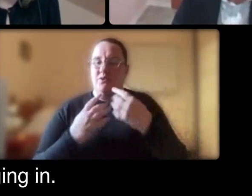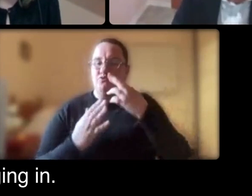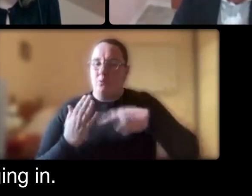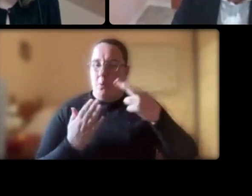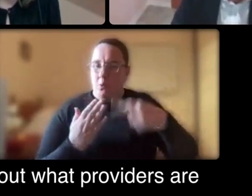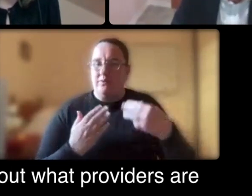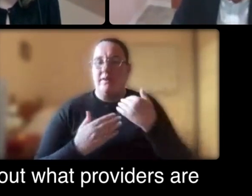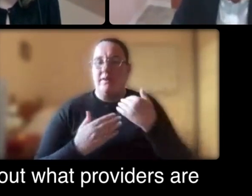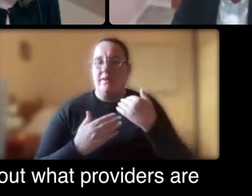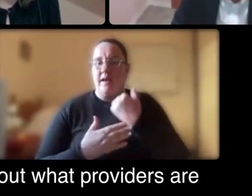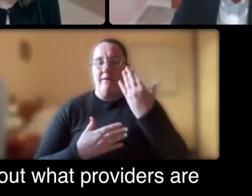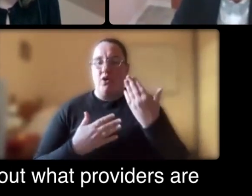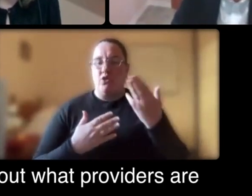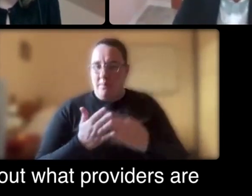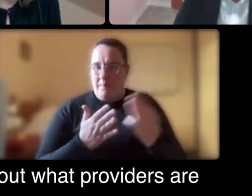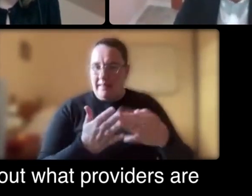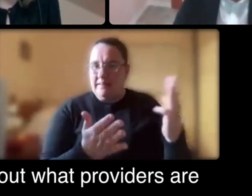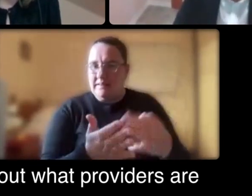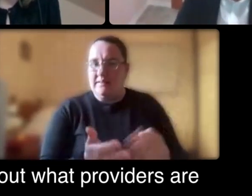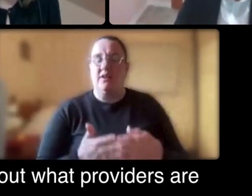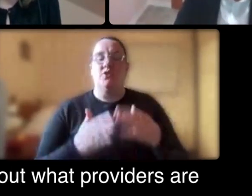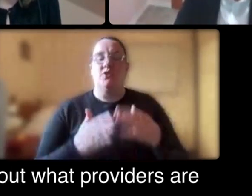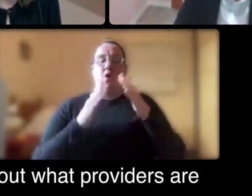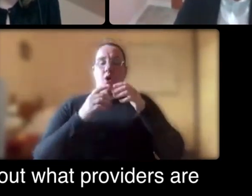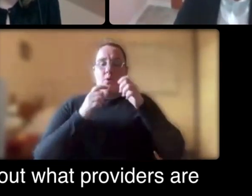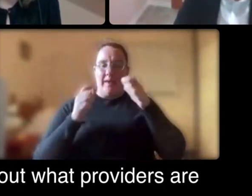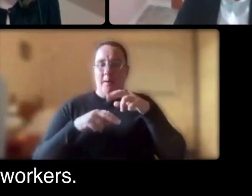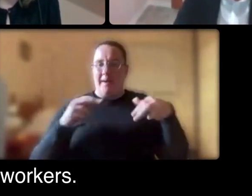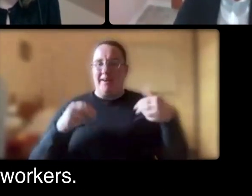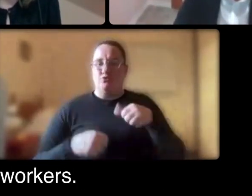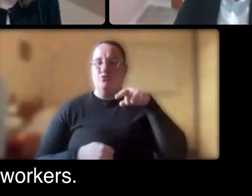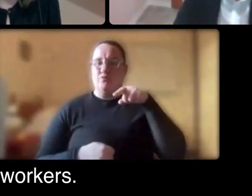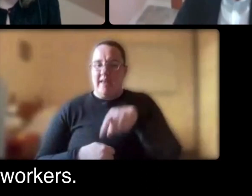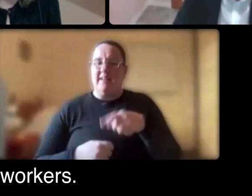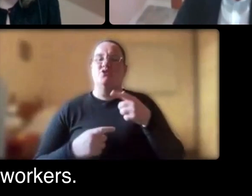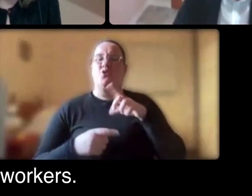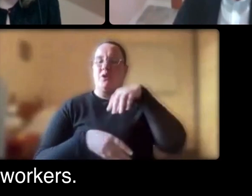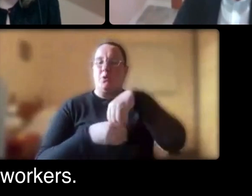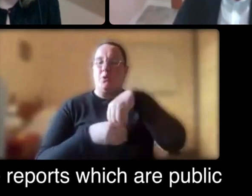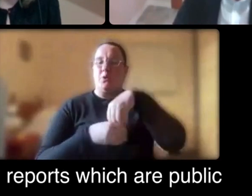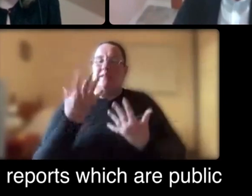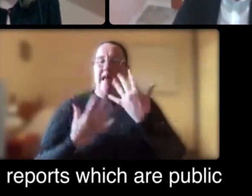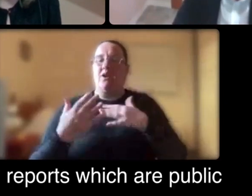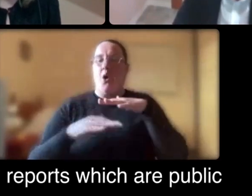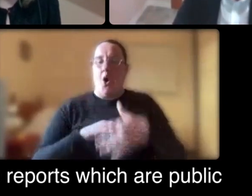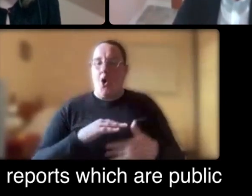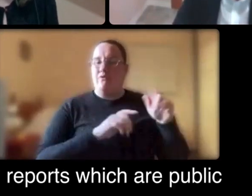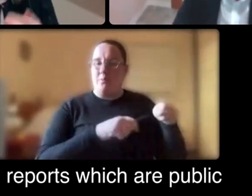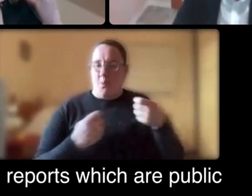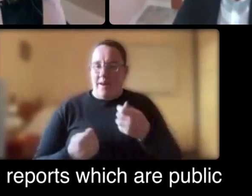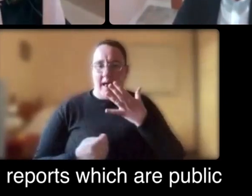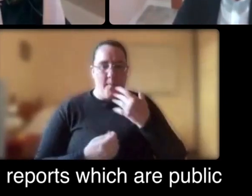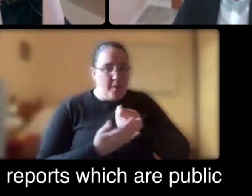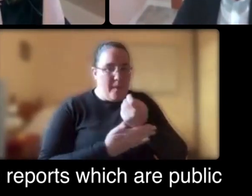in. And that includes data about what providers are paying their workers. And so